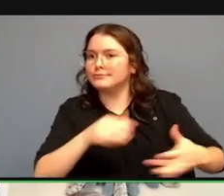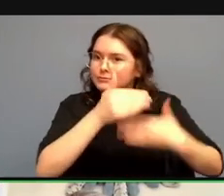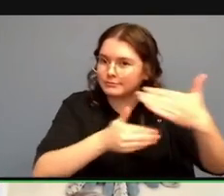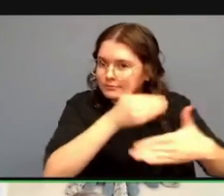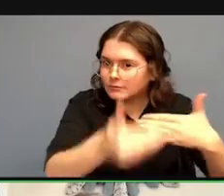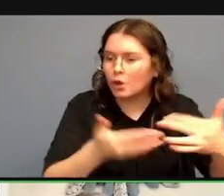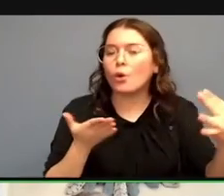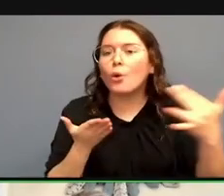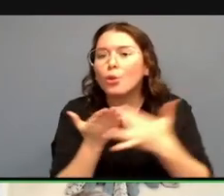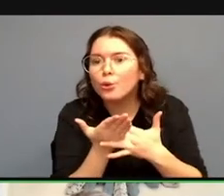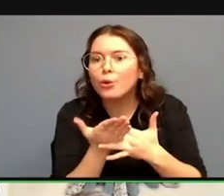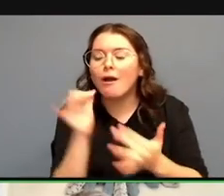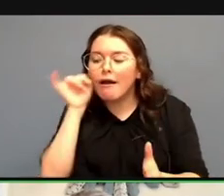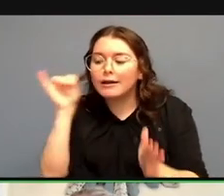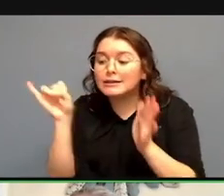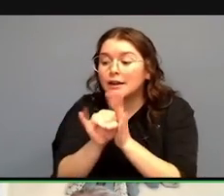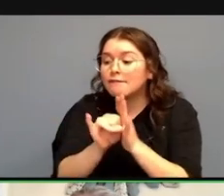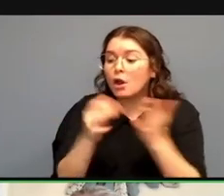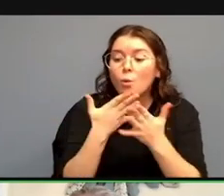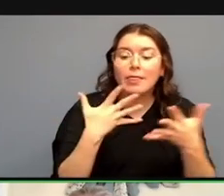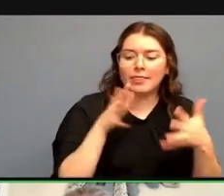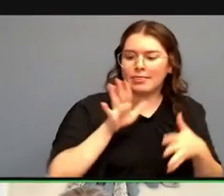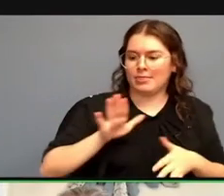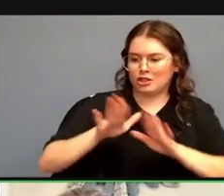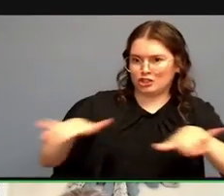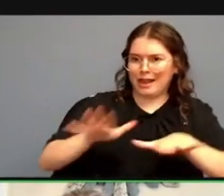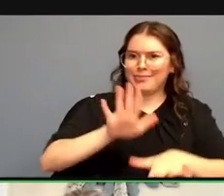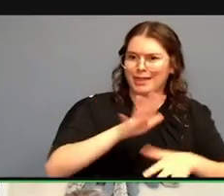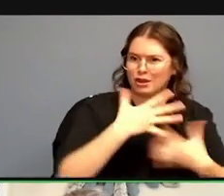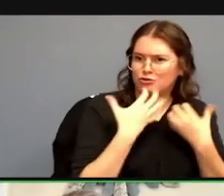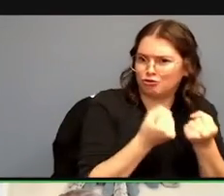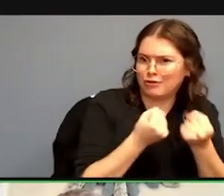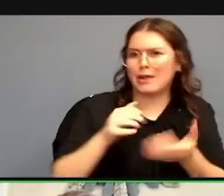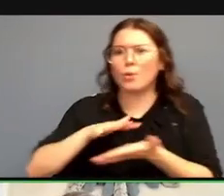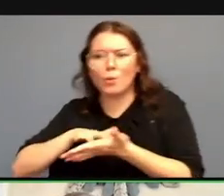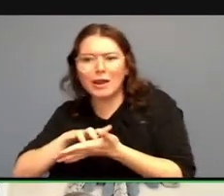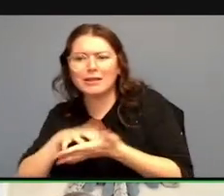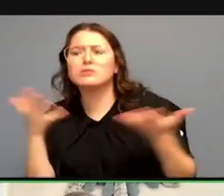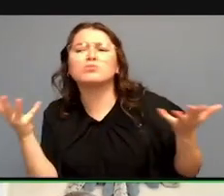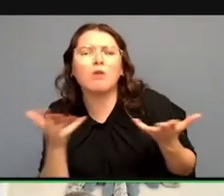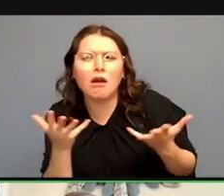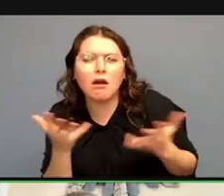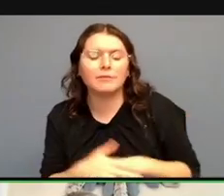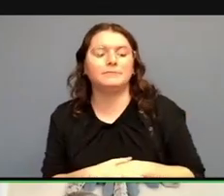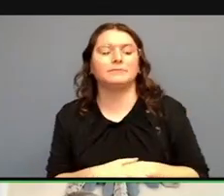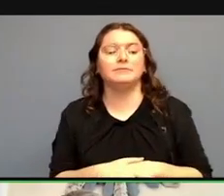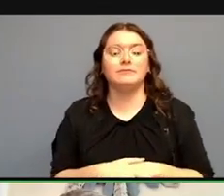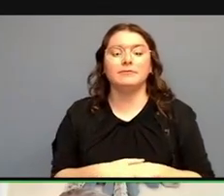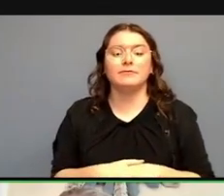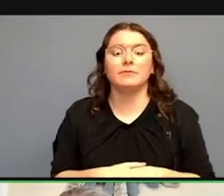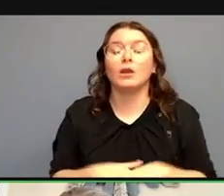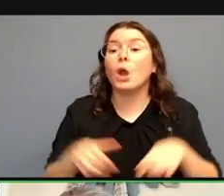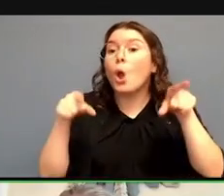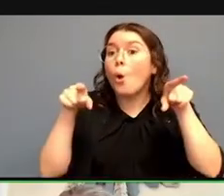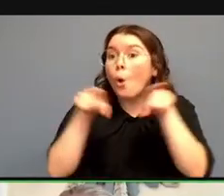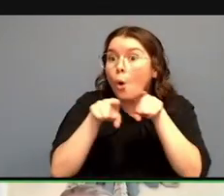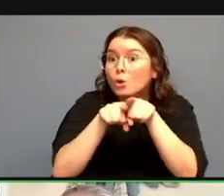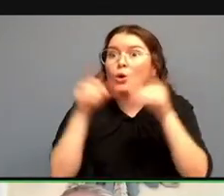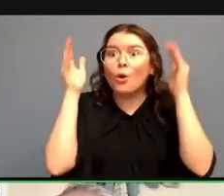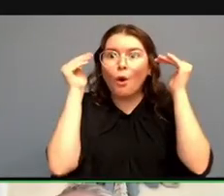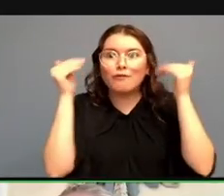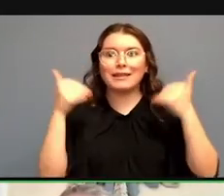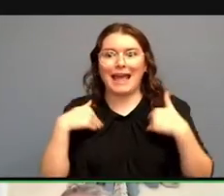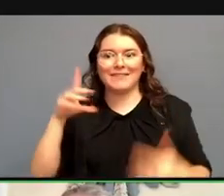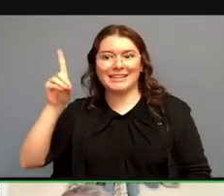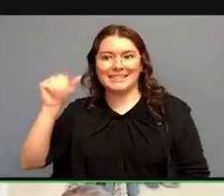and identify what those strengths and weaknesses are. And then we're also going to hopefully get data.